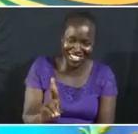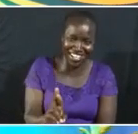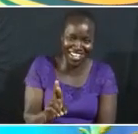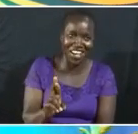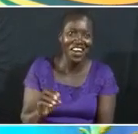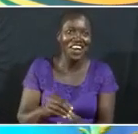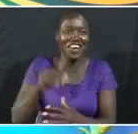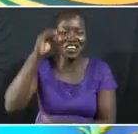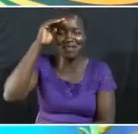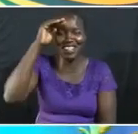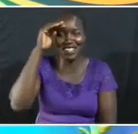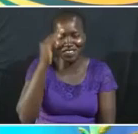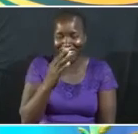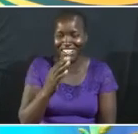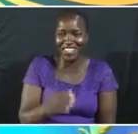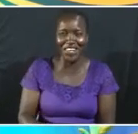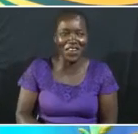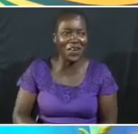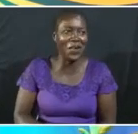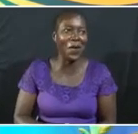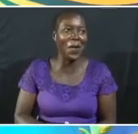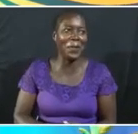At most.